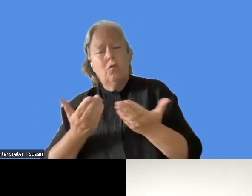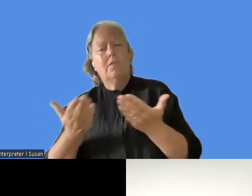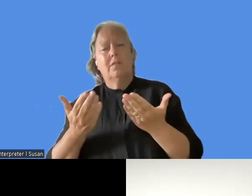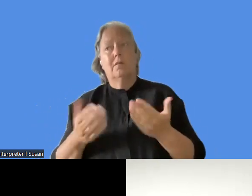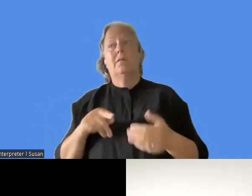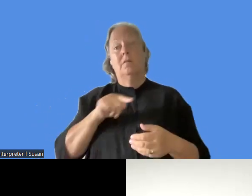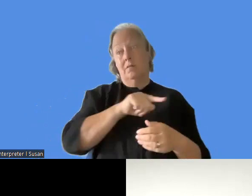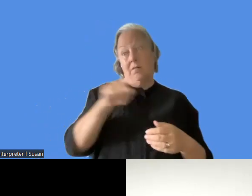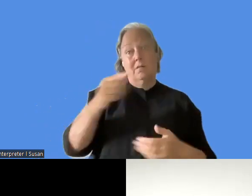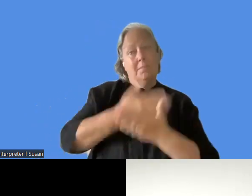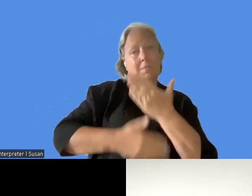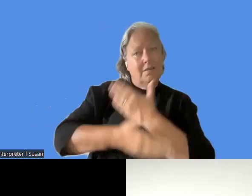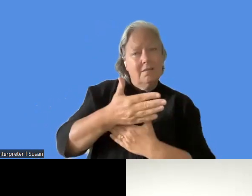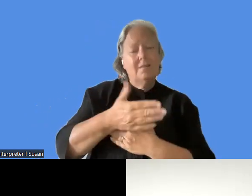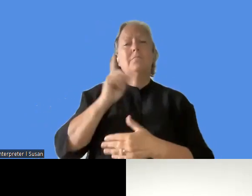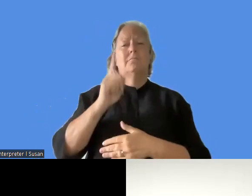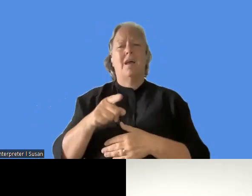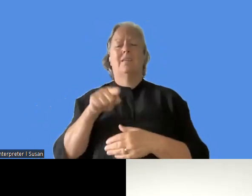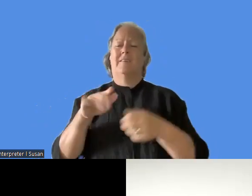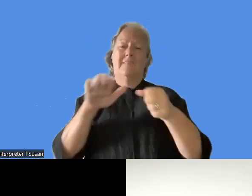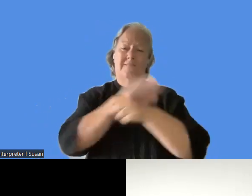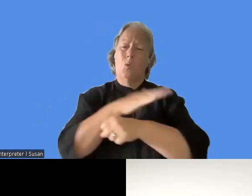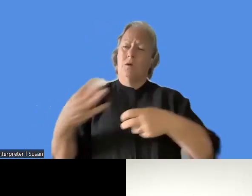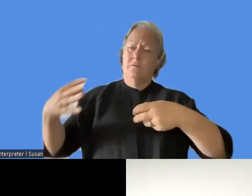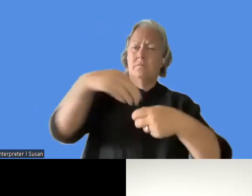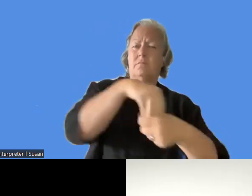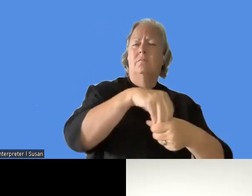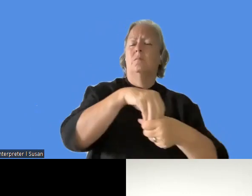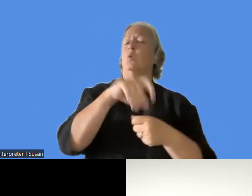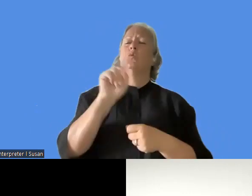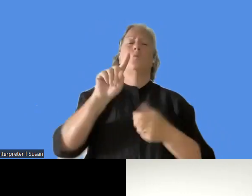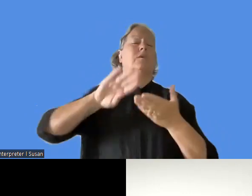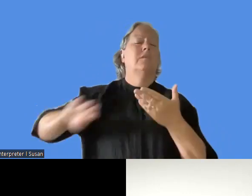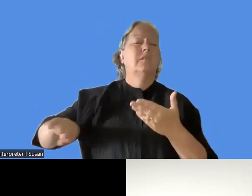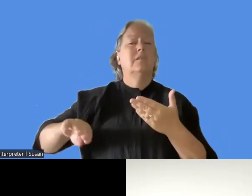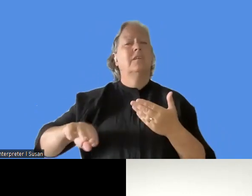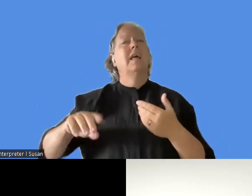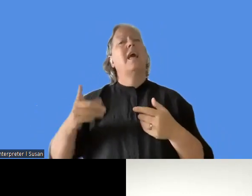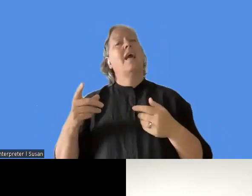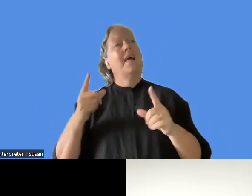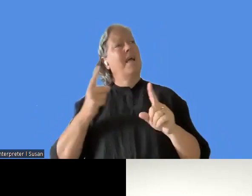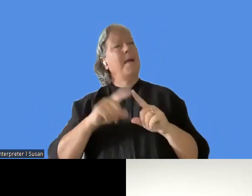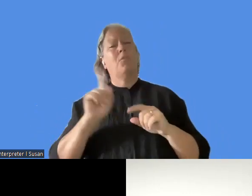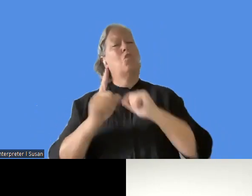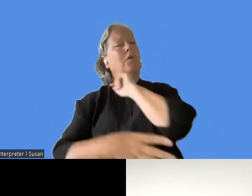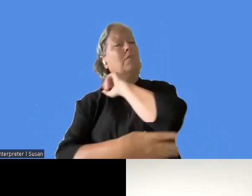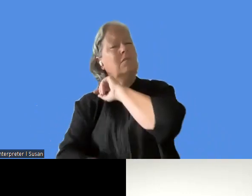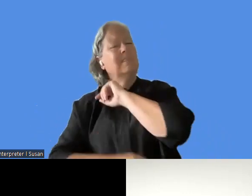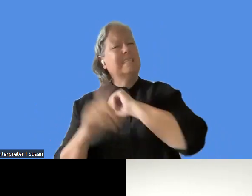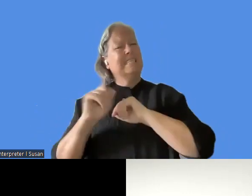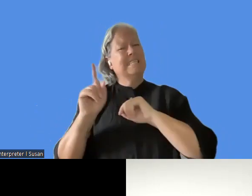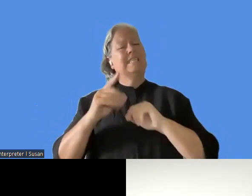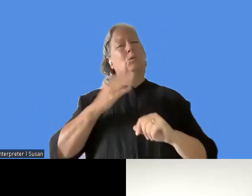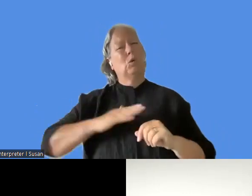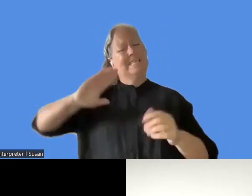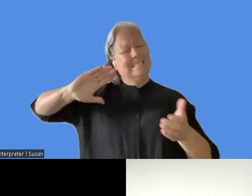with disabilities should be fully integrated into the process of common prosperity and the poverty alleviation, and also help achieve the UN